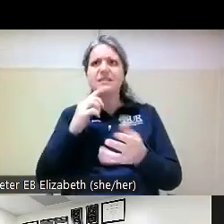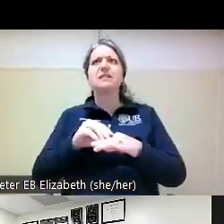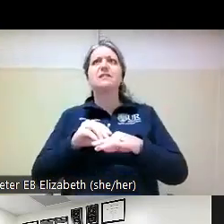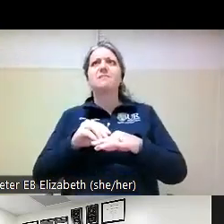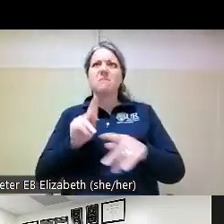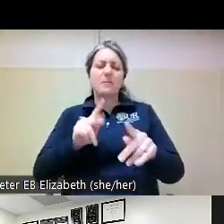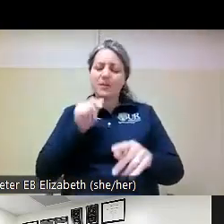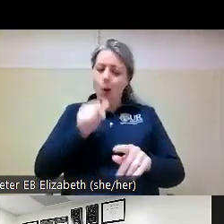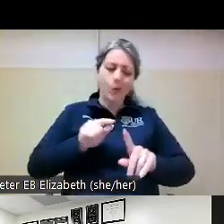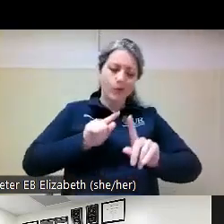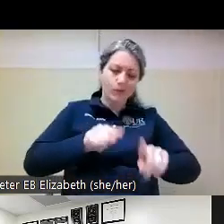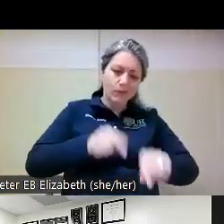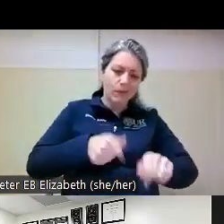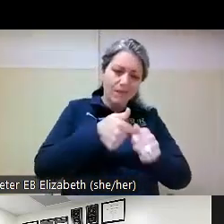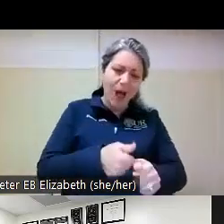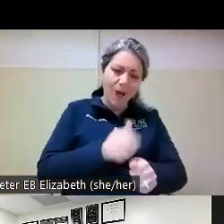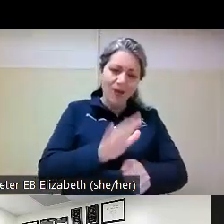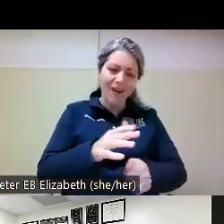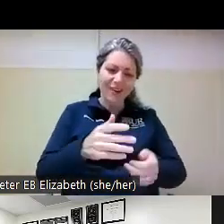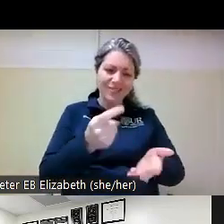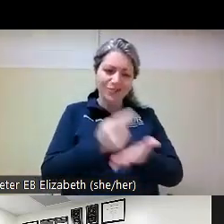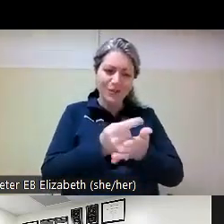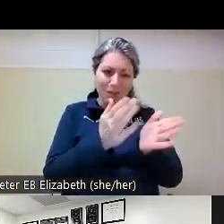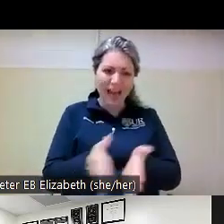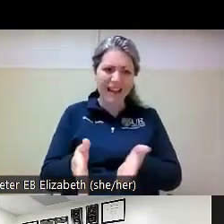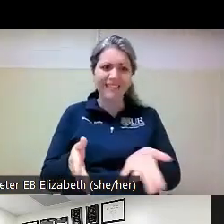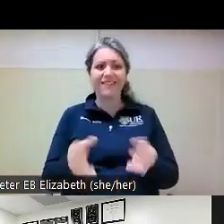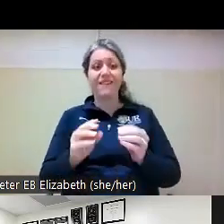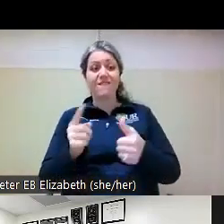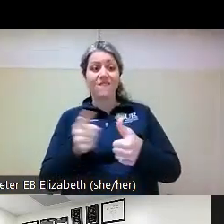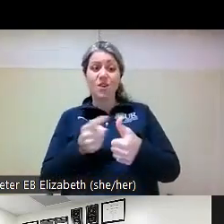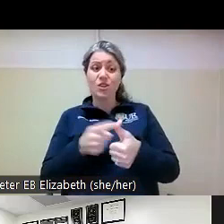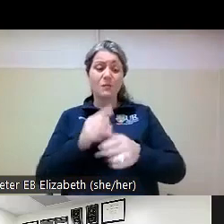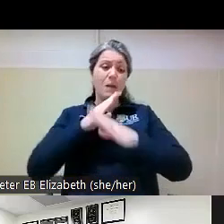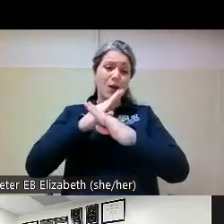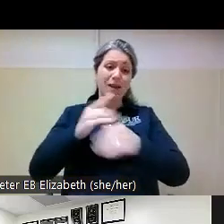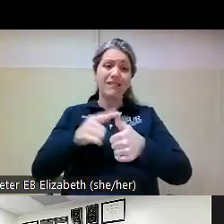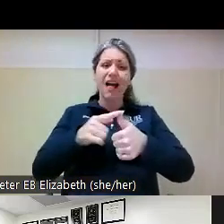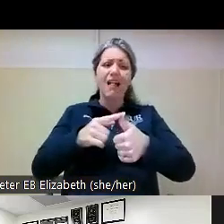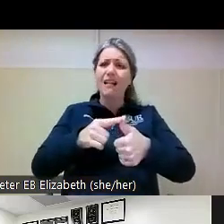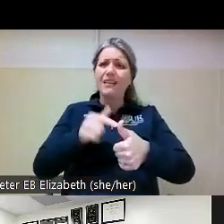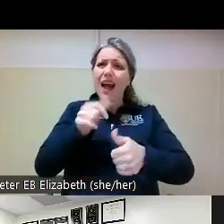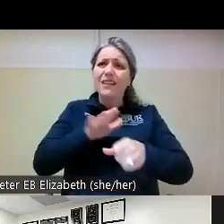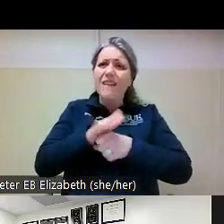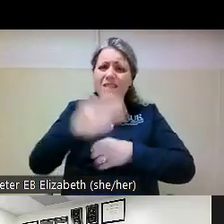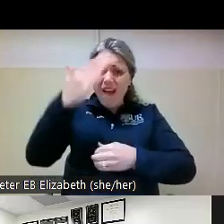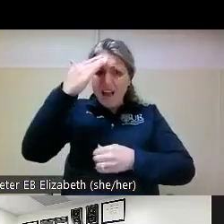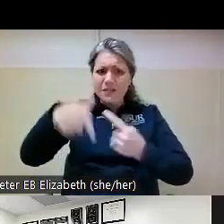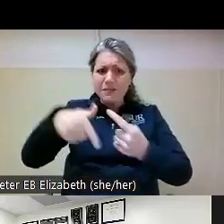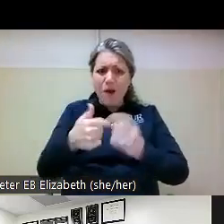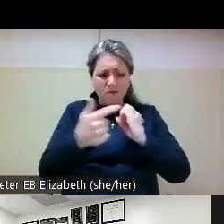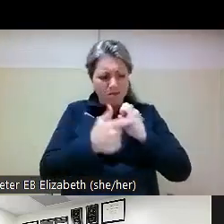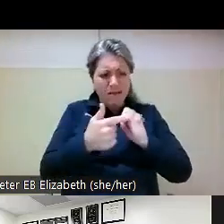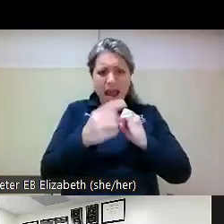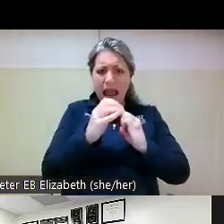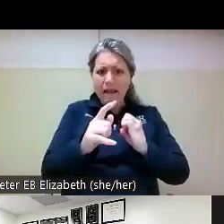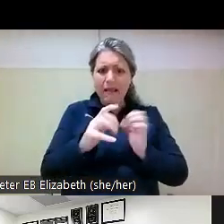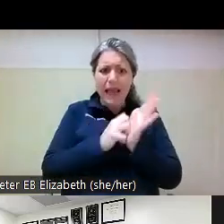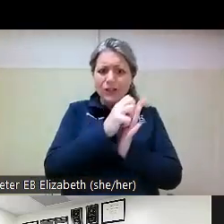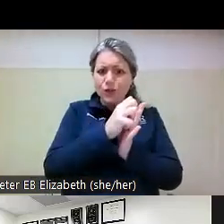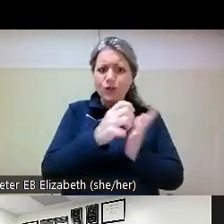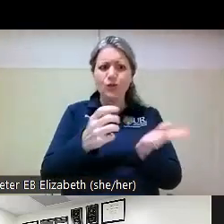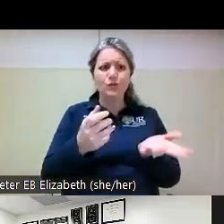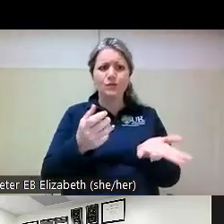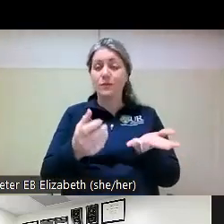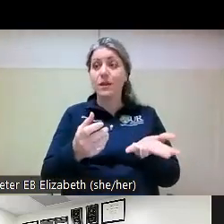this. There's certainly seem to be a lack of knowledge and concern regarding anal cancer, and not even necessarily